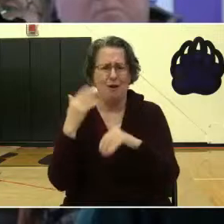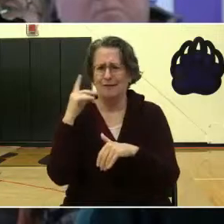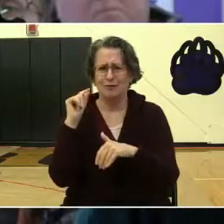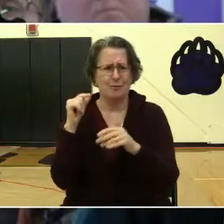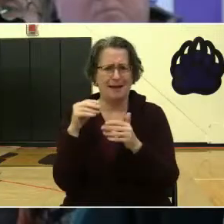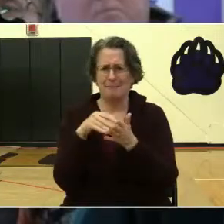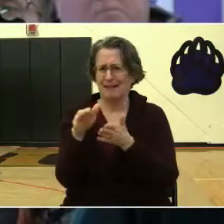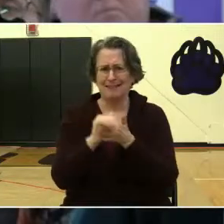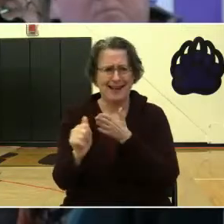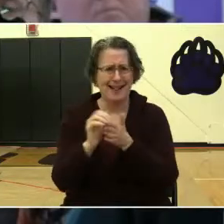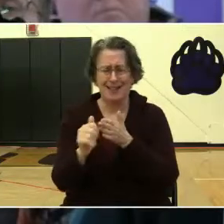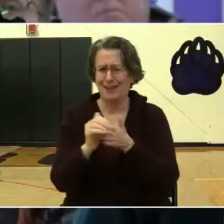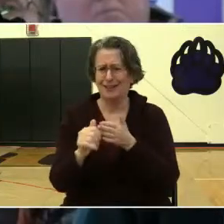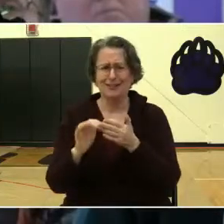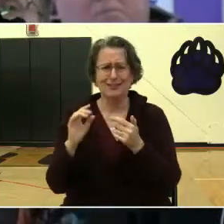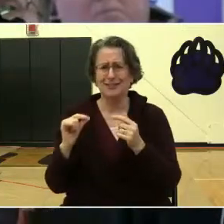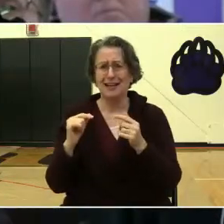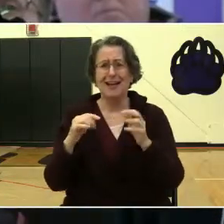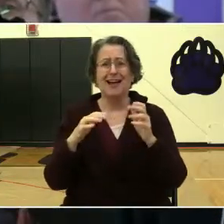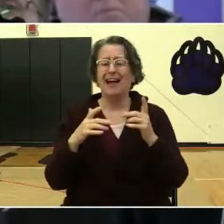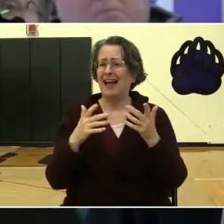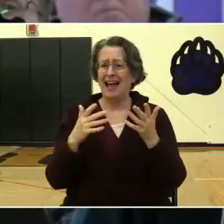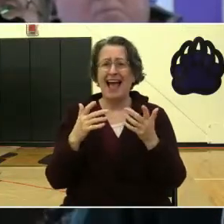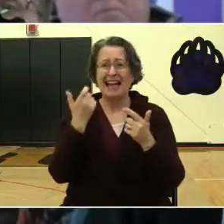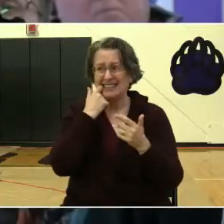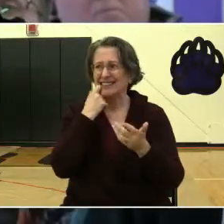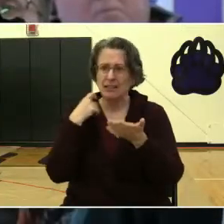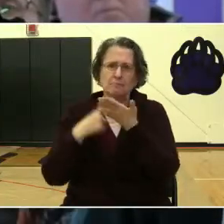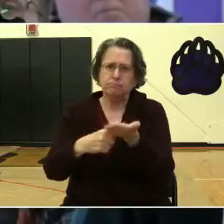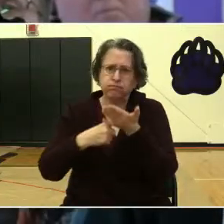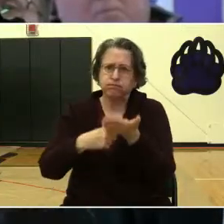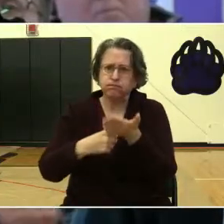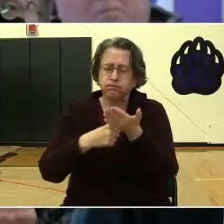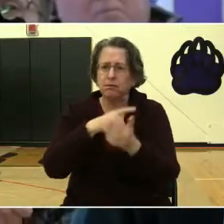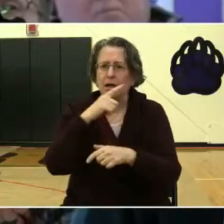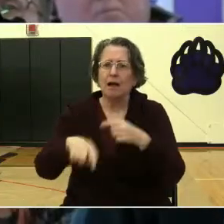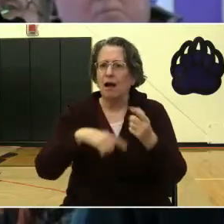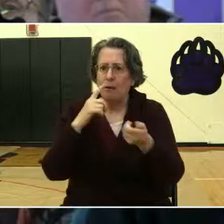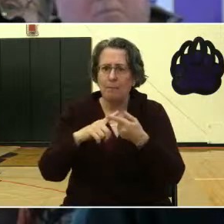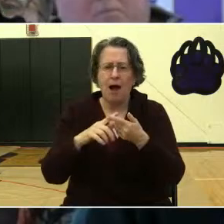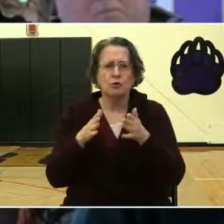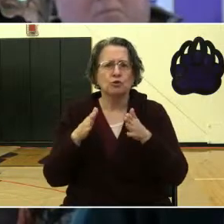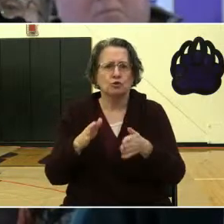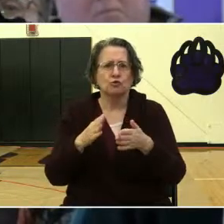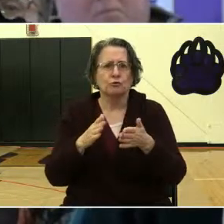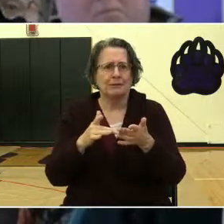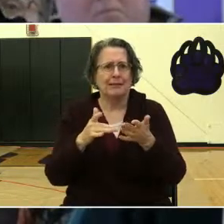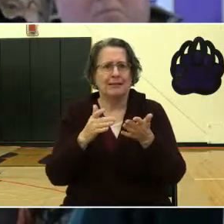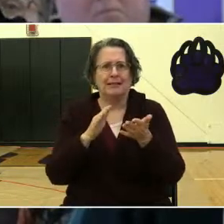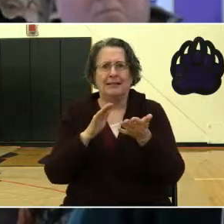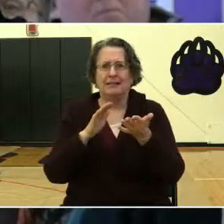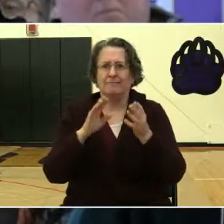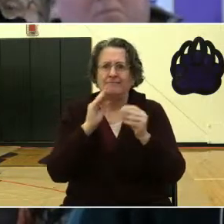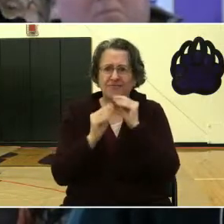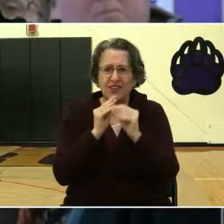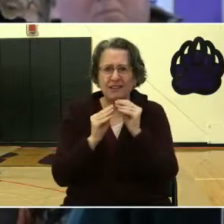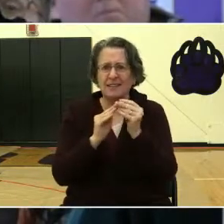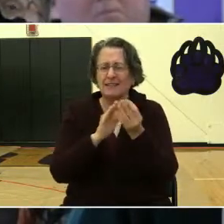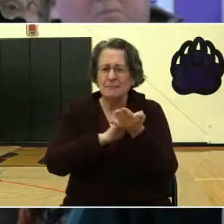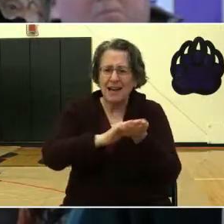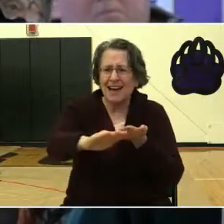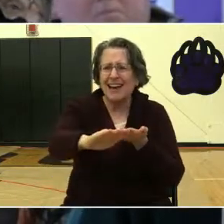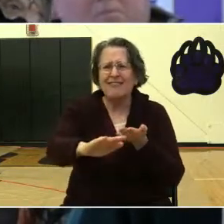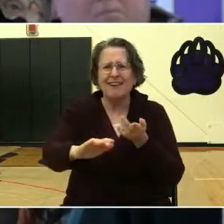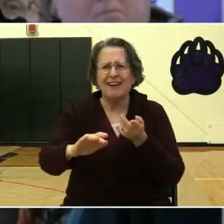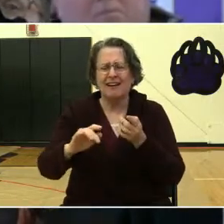pretty small amount compared to the amount that we just spent a long time debating over keeping our streets paved um I I think there's